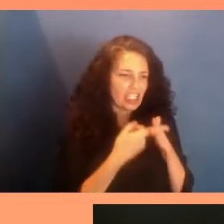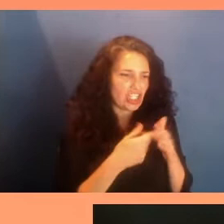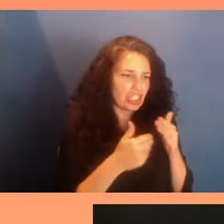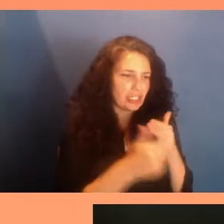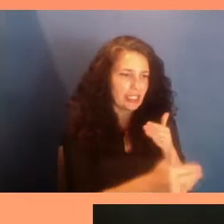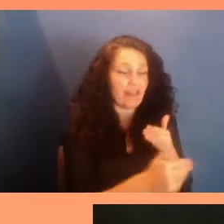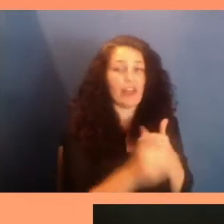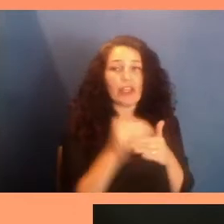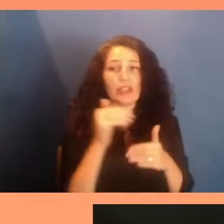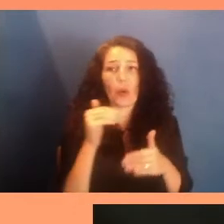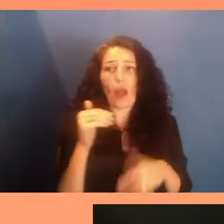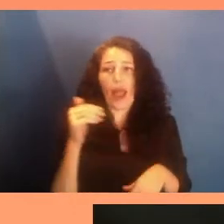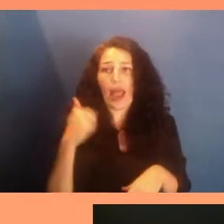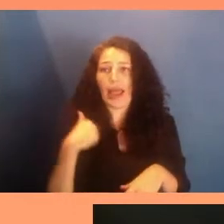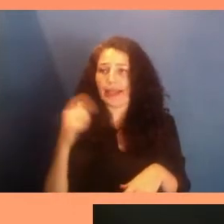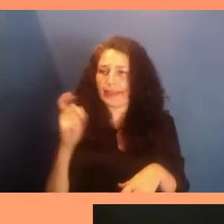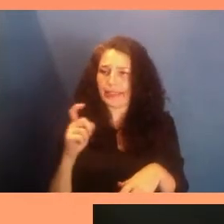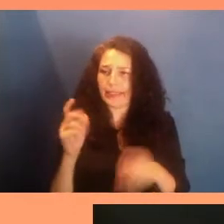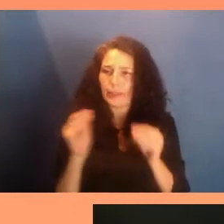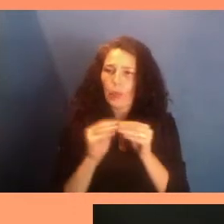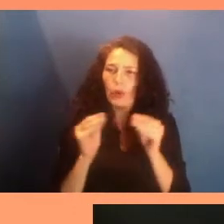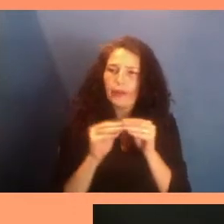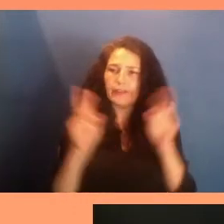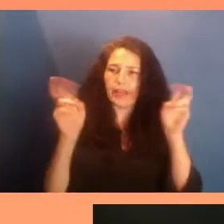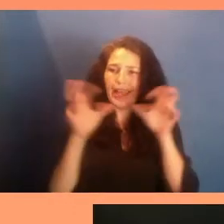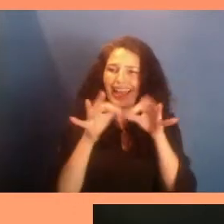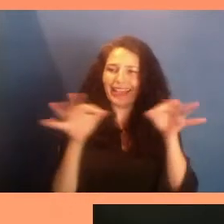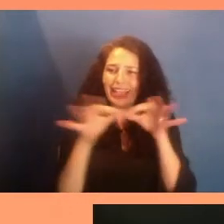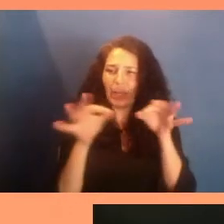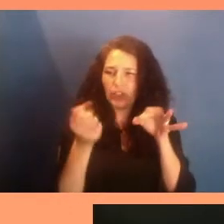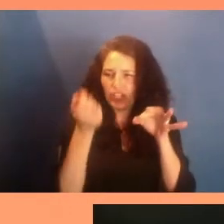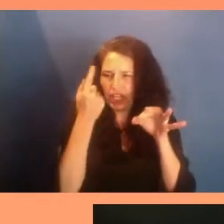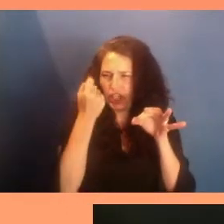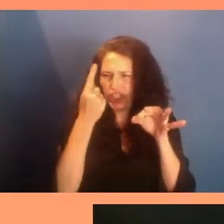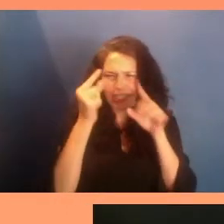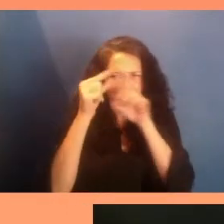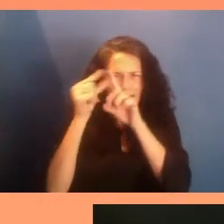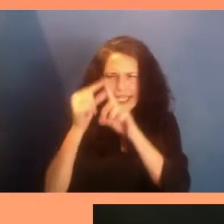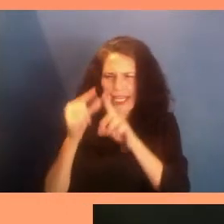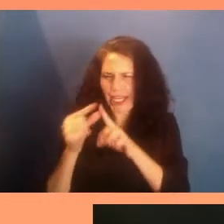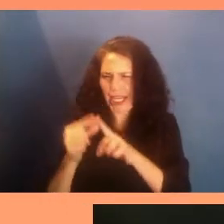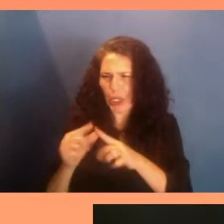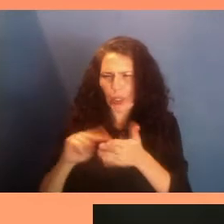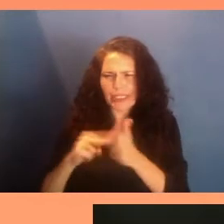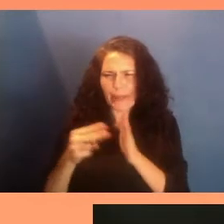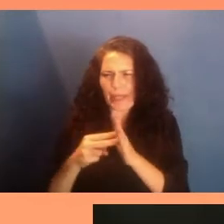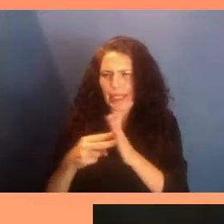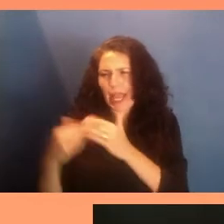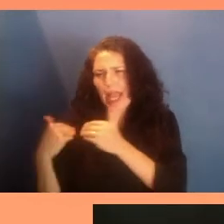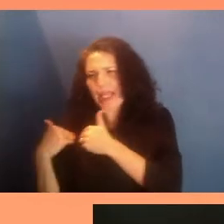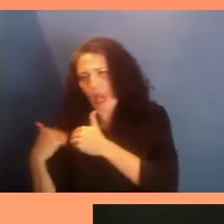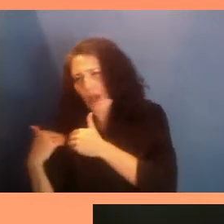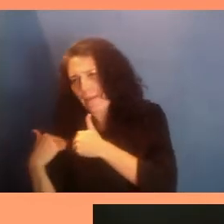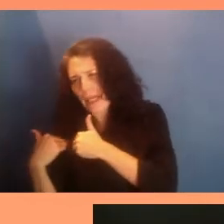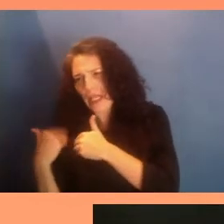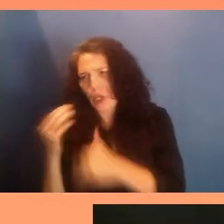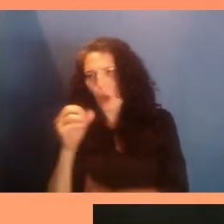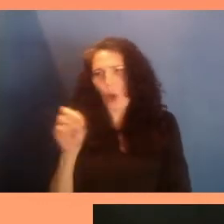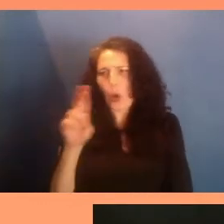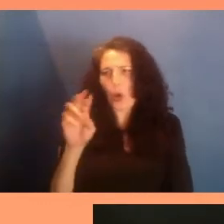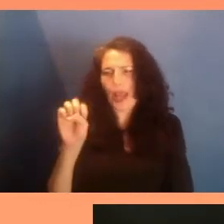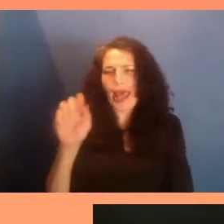really begin to have a language for what we mean when we say accountability or ethical storytelling, to